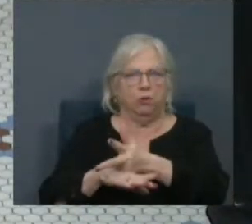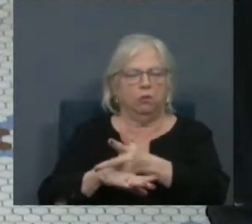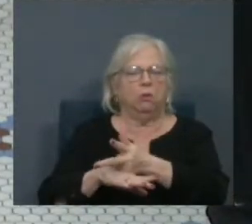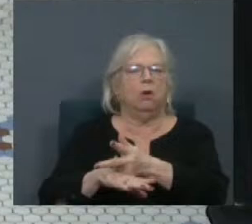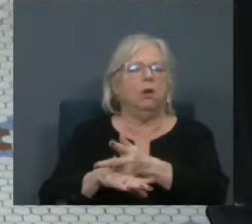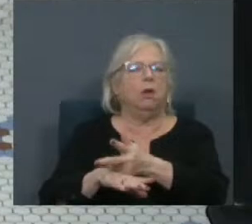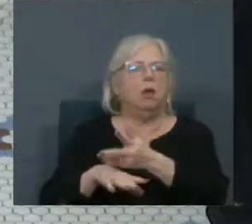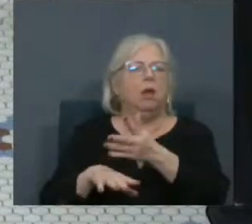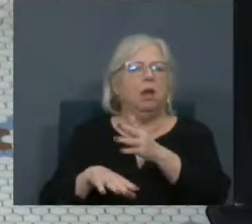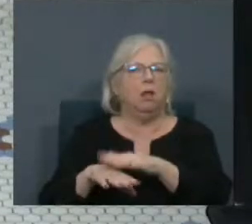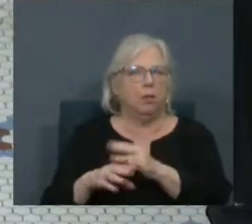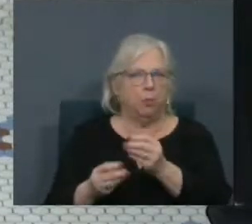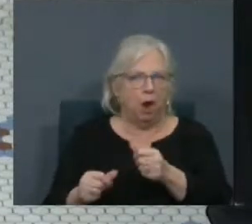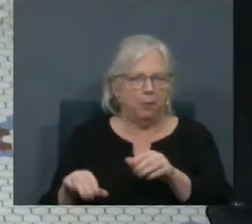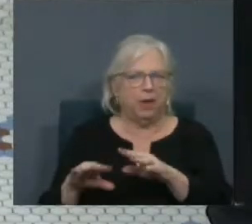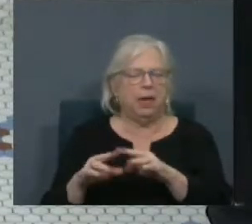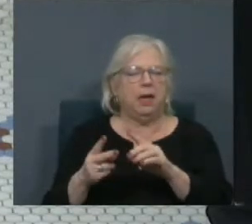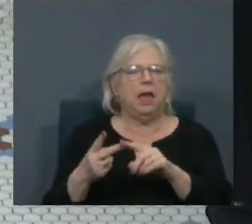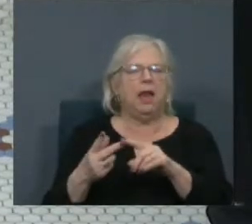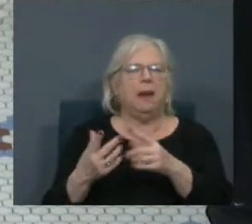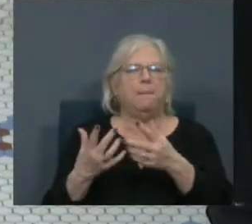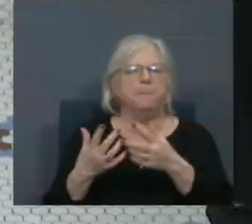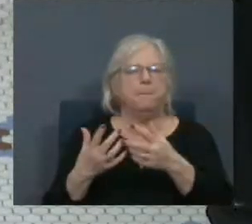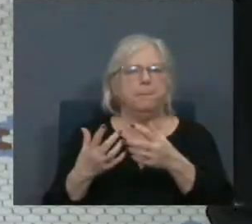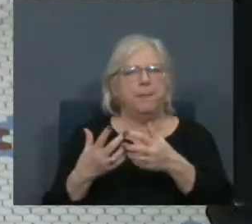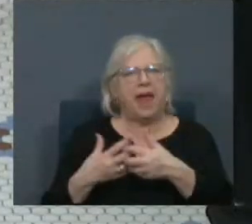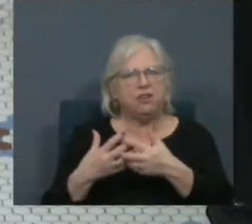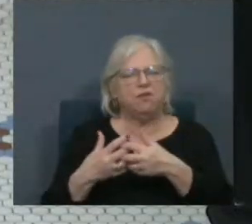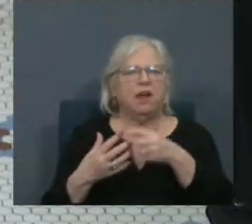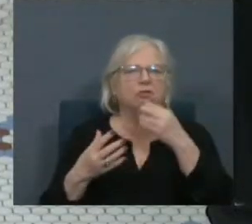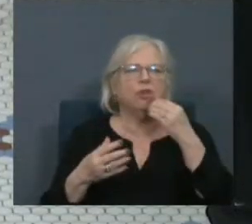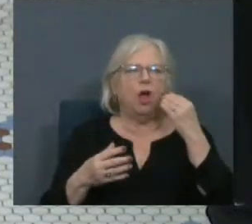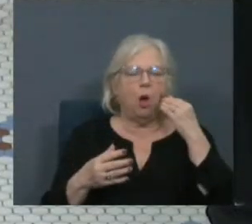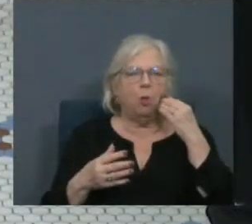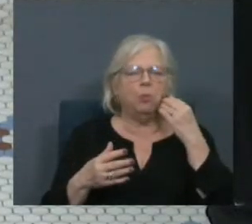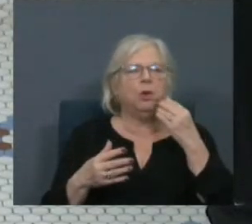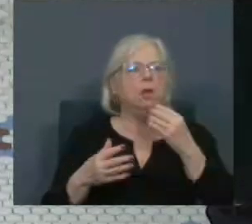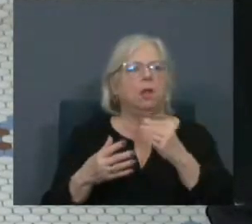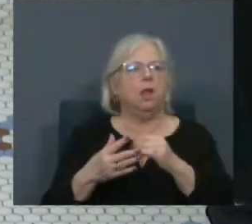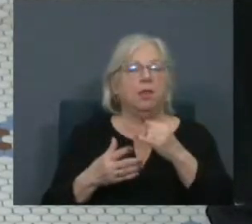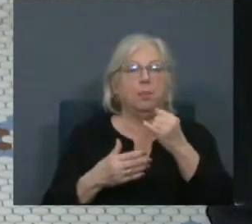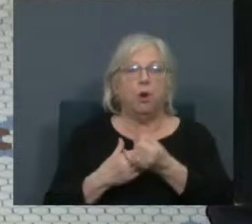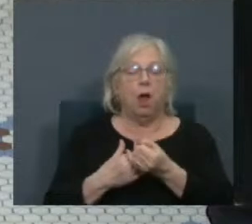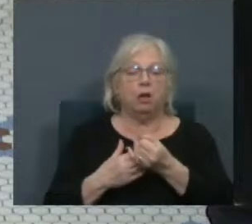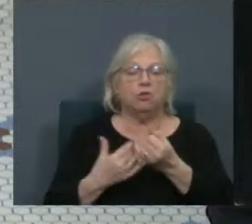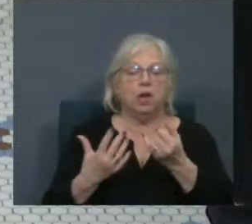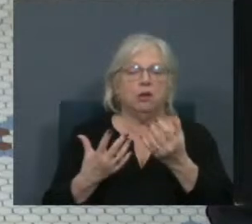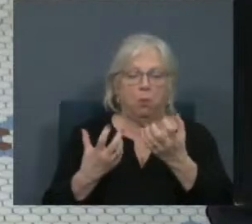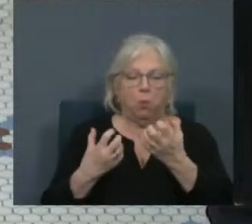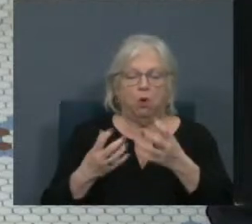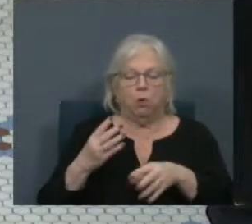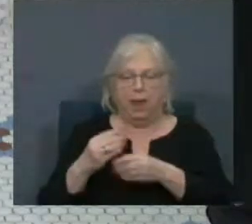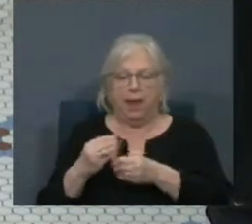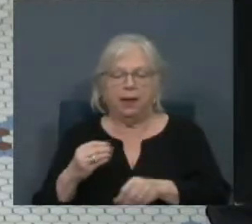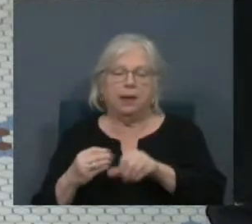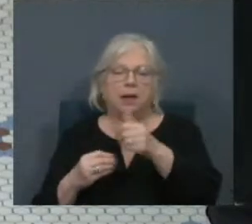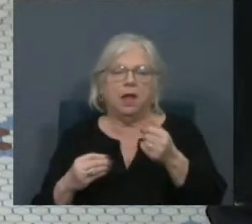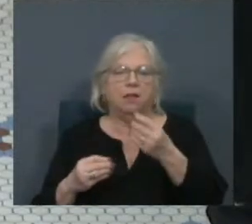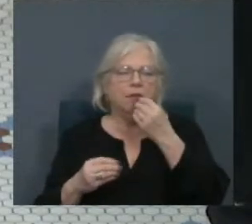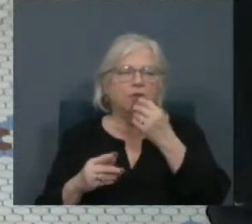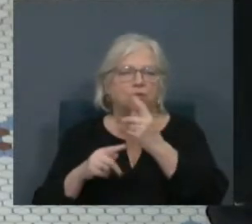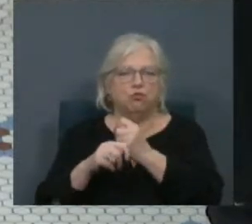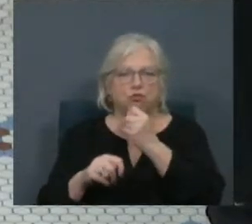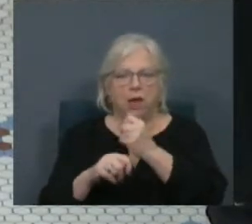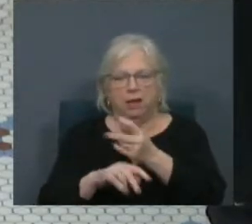a manufactured home. The project actually calls to add another food truck to